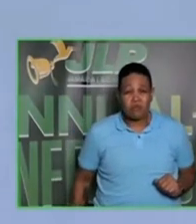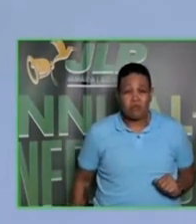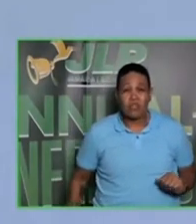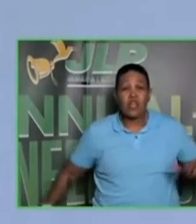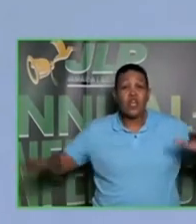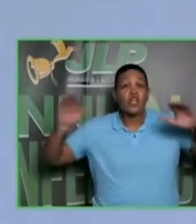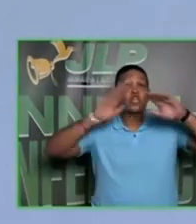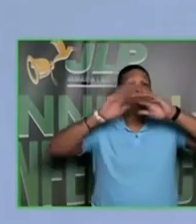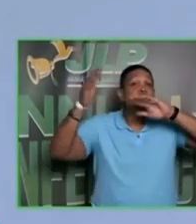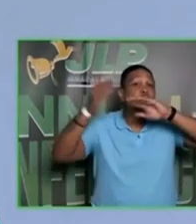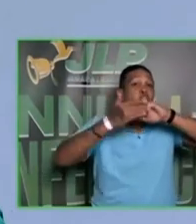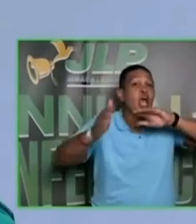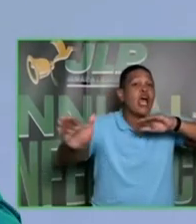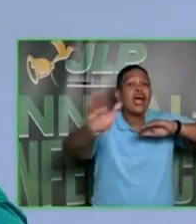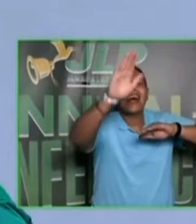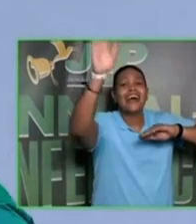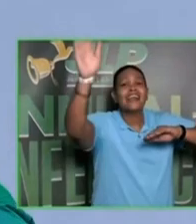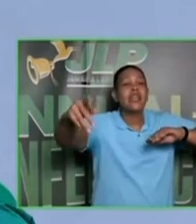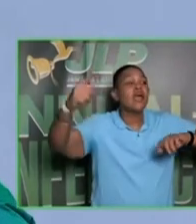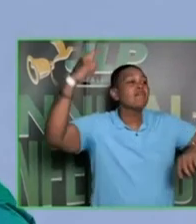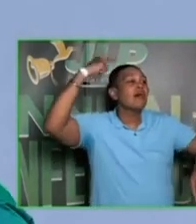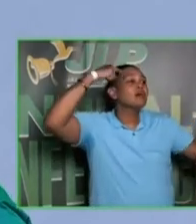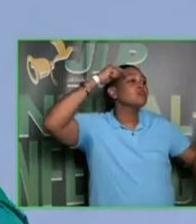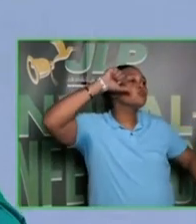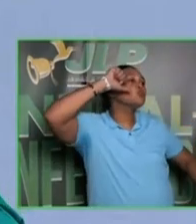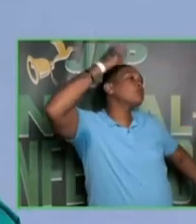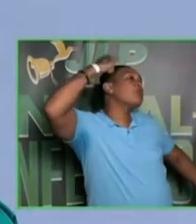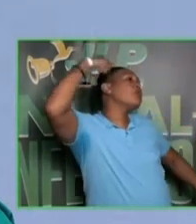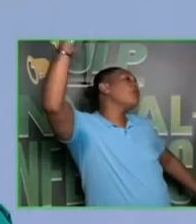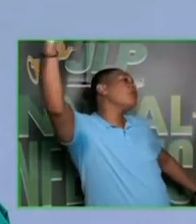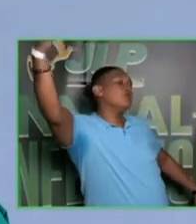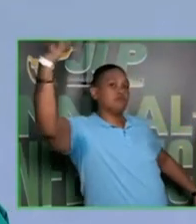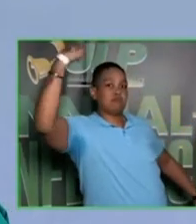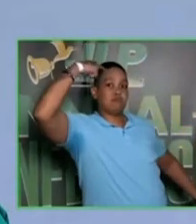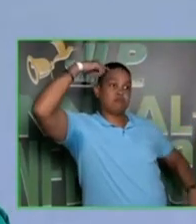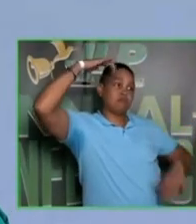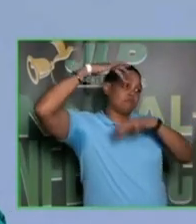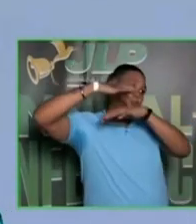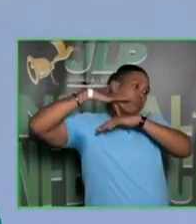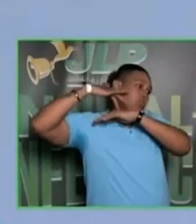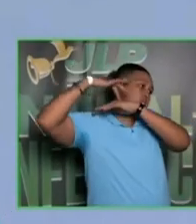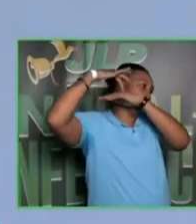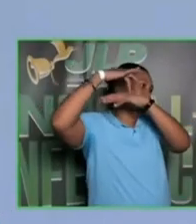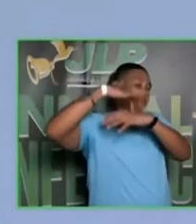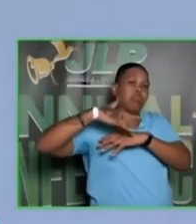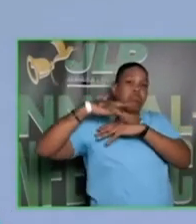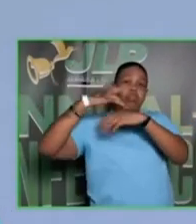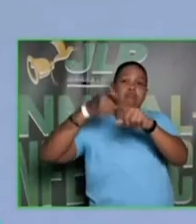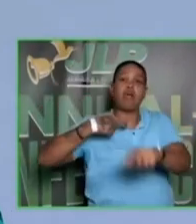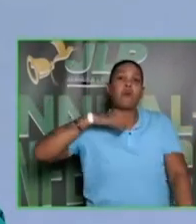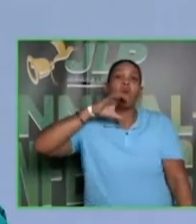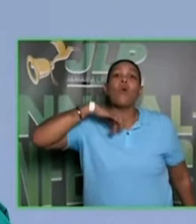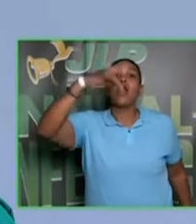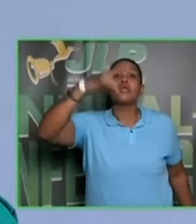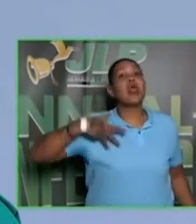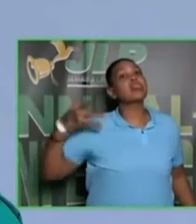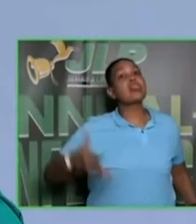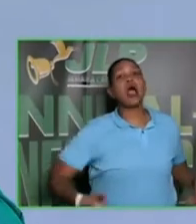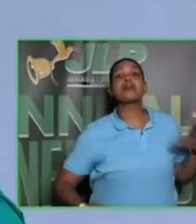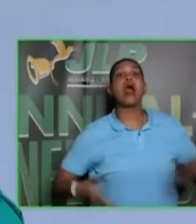Jamaica was never an afterthought for me. I have been in this thing since I was 18 years old.